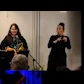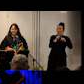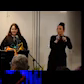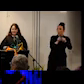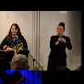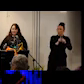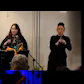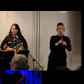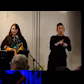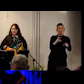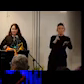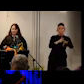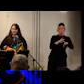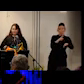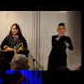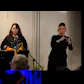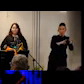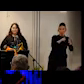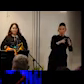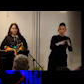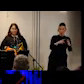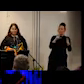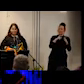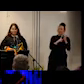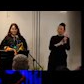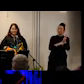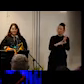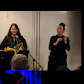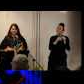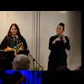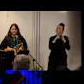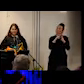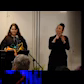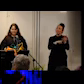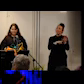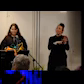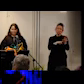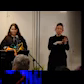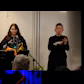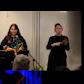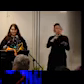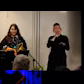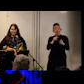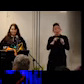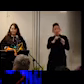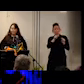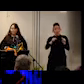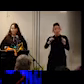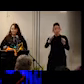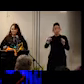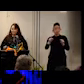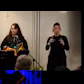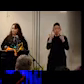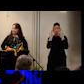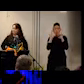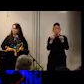color indicates the main parts of the cell. So this is called the cell bodies. And the red lines show, or the red color shows